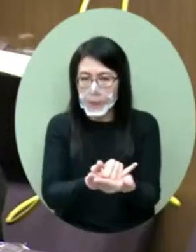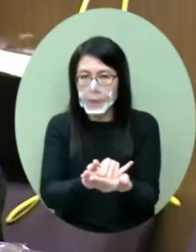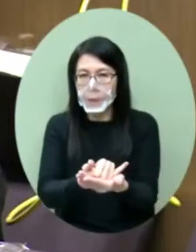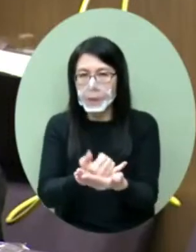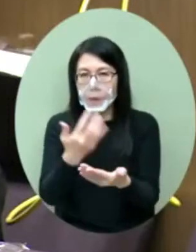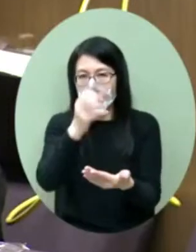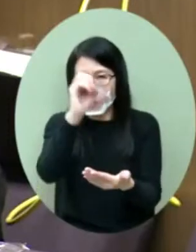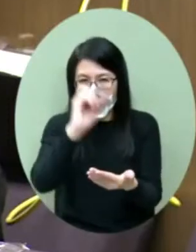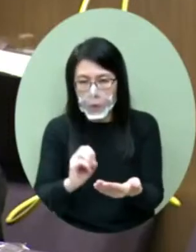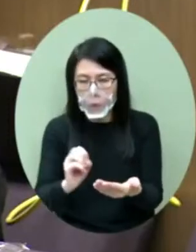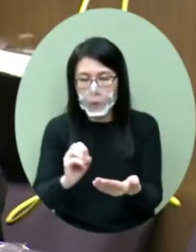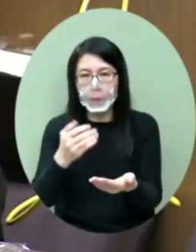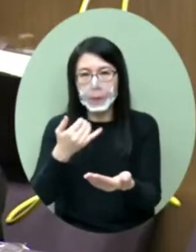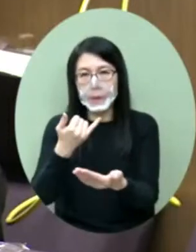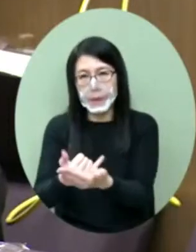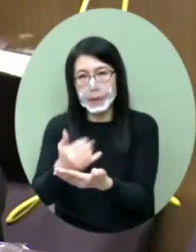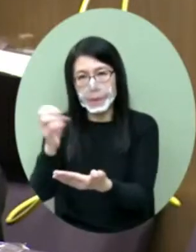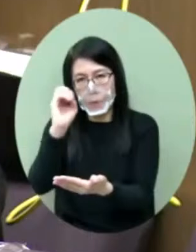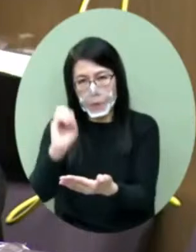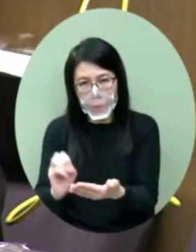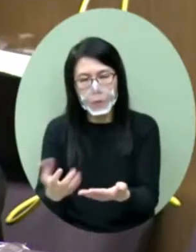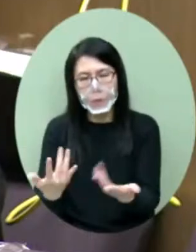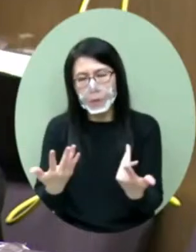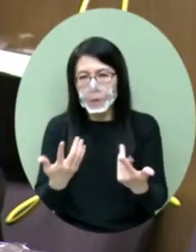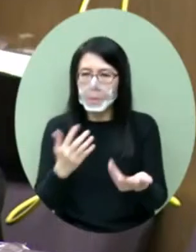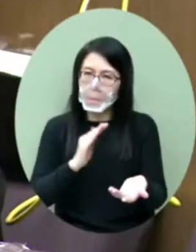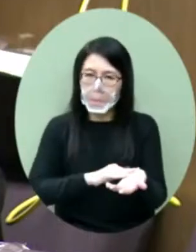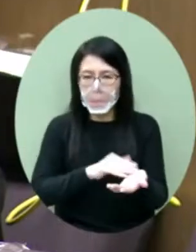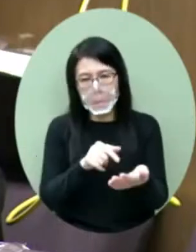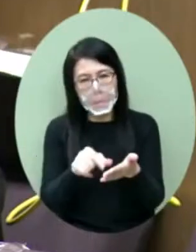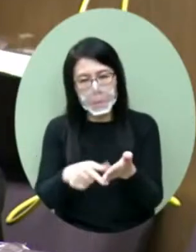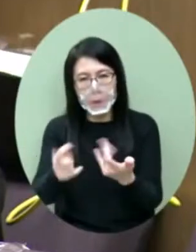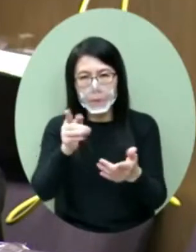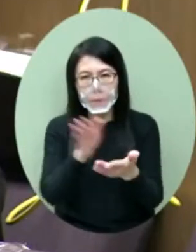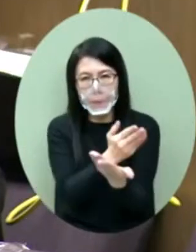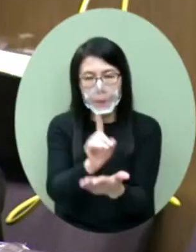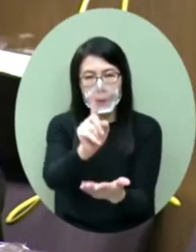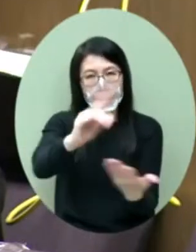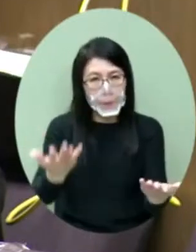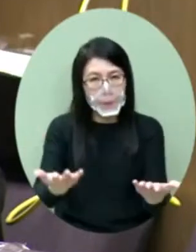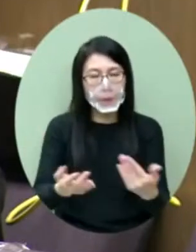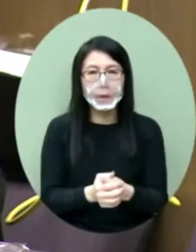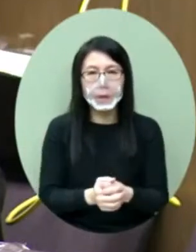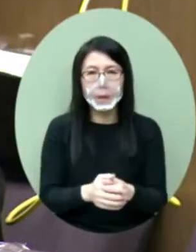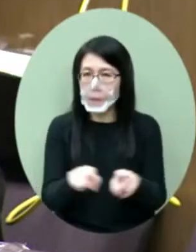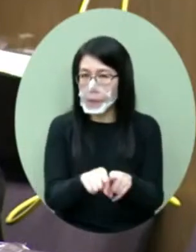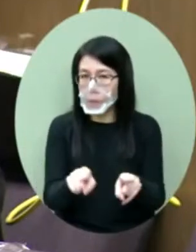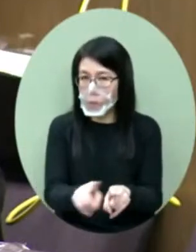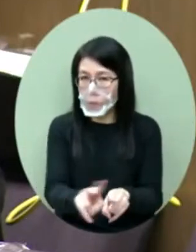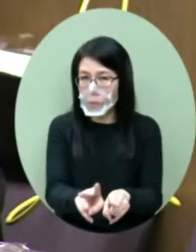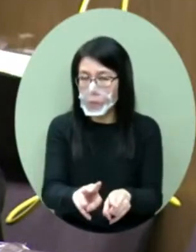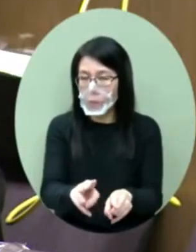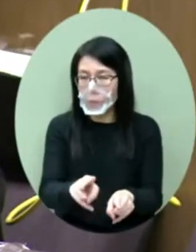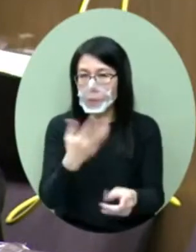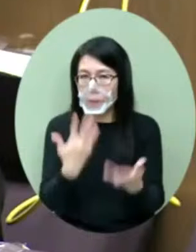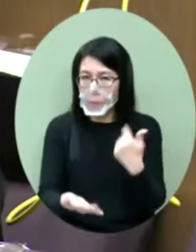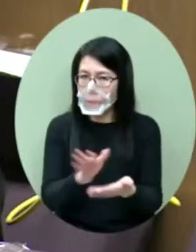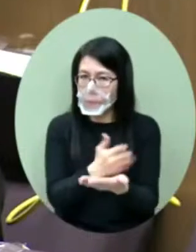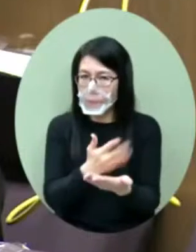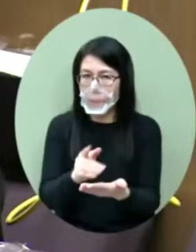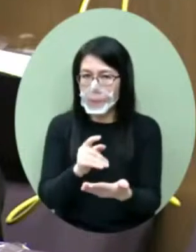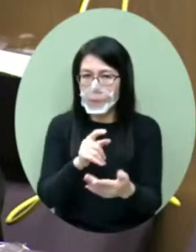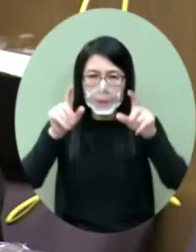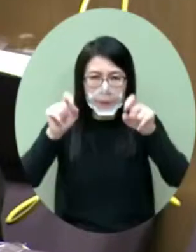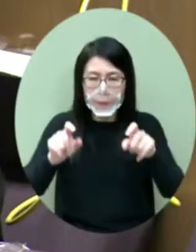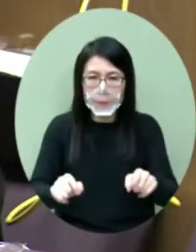malls? Just now, a fellow reporter asked that there is a difference in the term used in Chinese referring